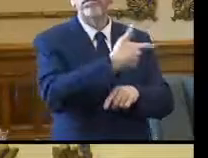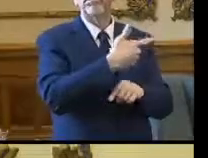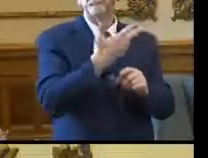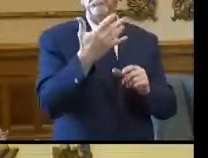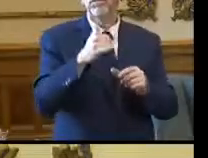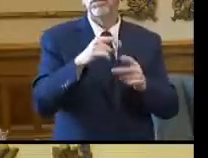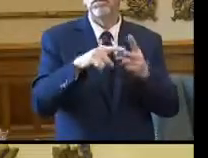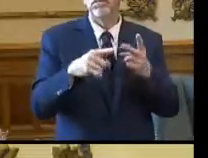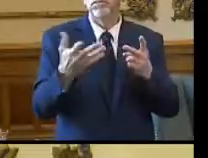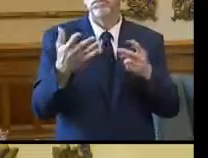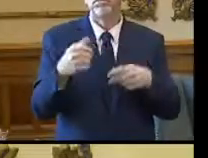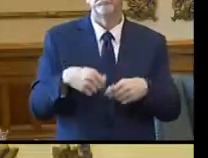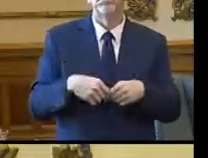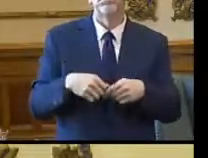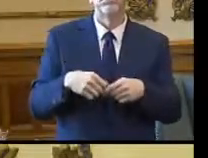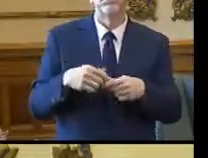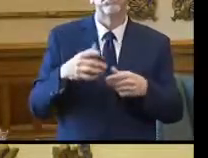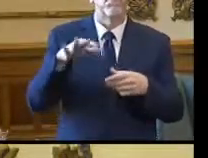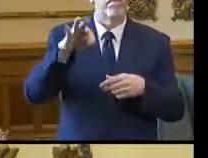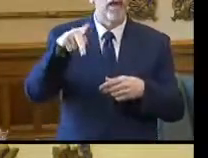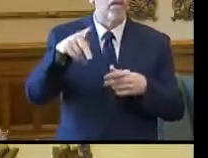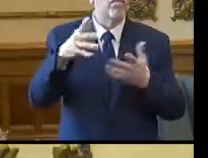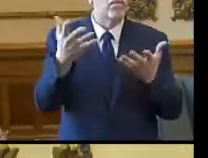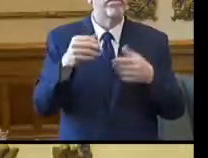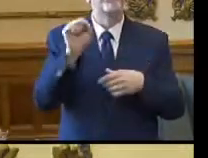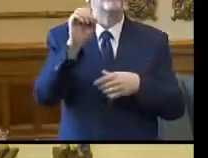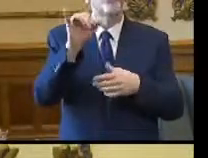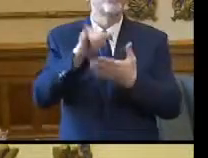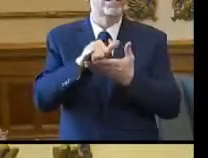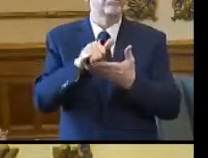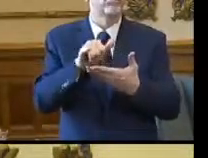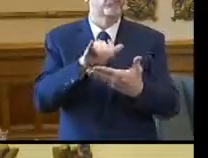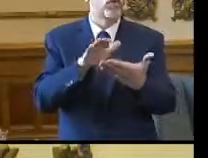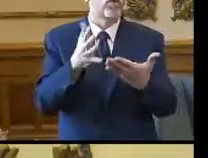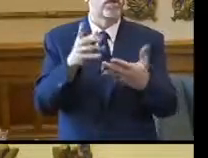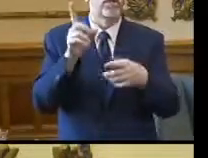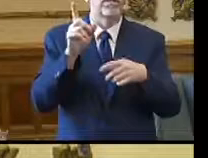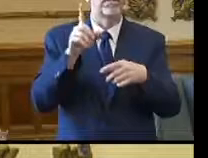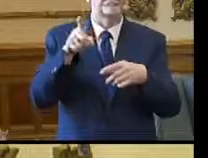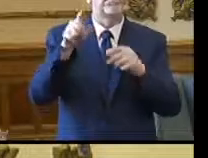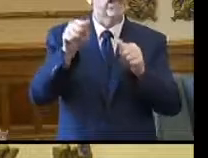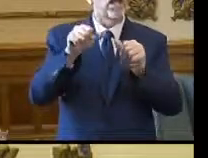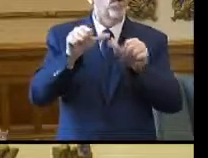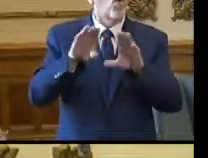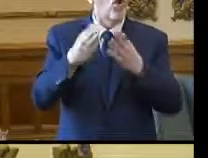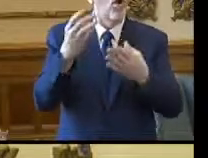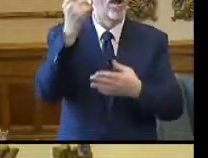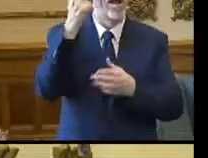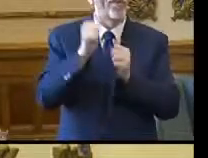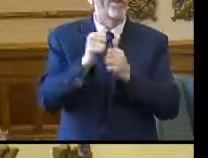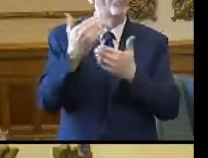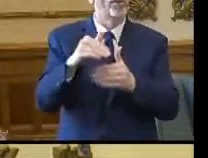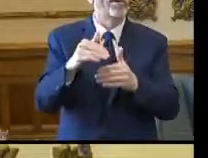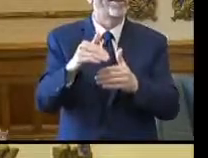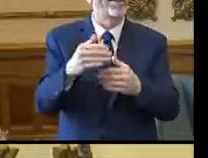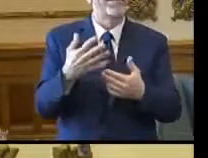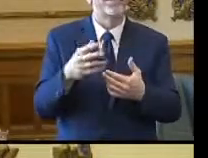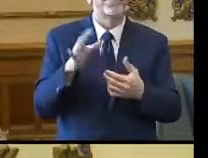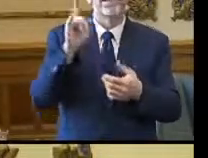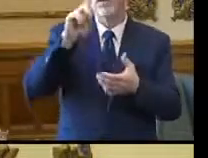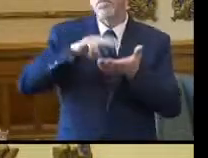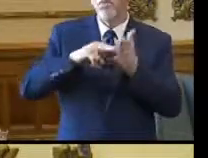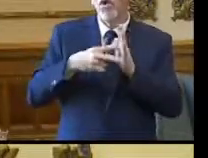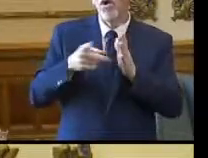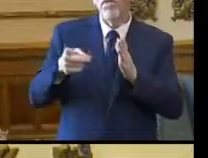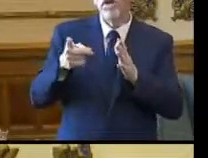as well as pickup. And so that would be the approach. They could stay open, but under new restrictions, and that is intended to